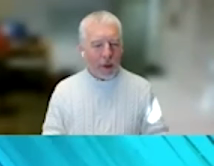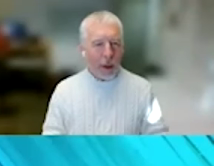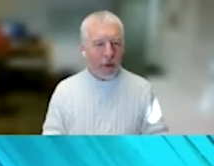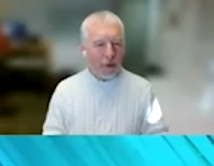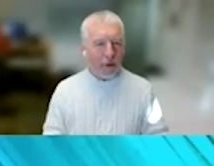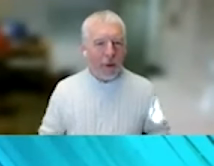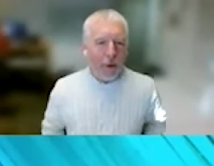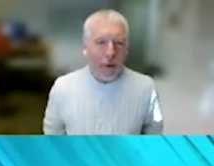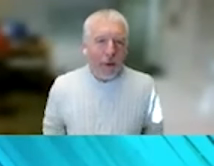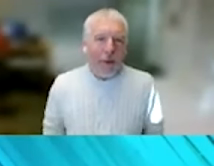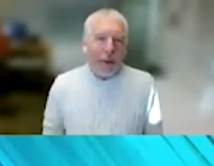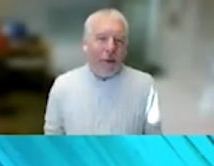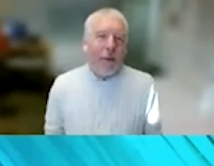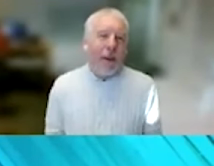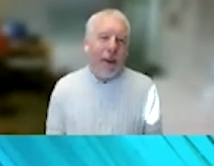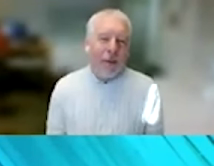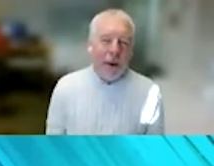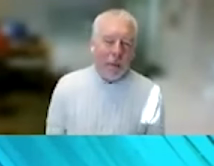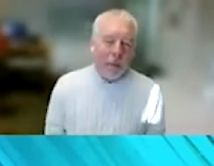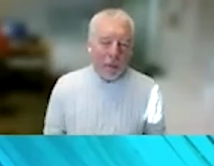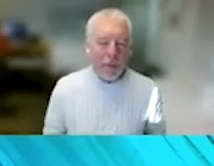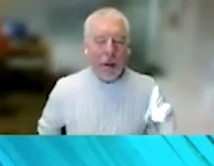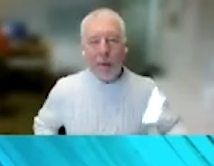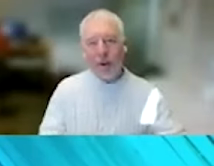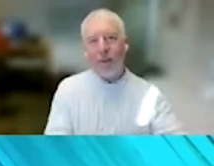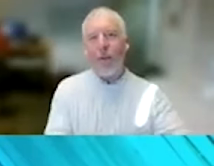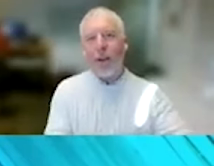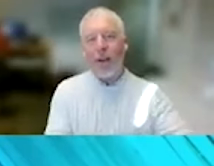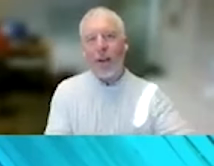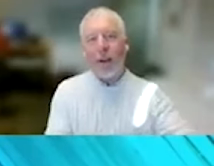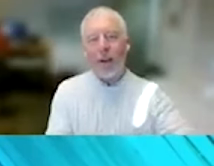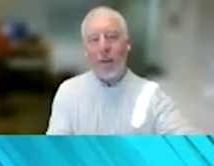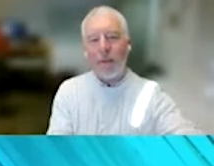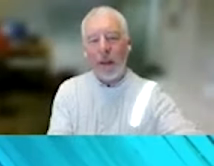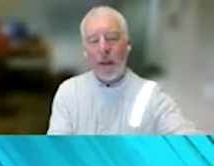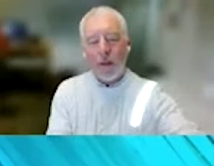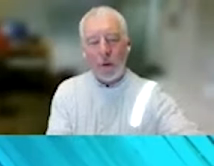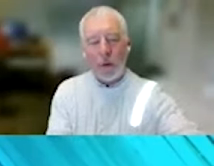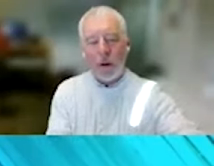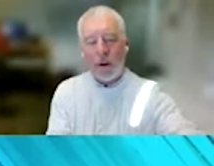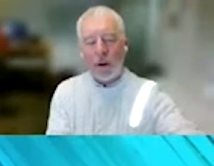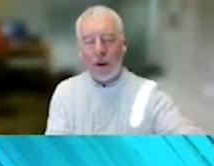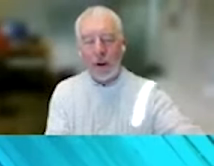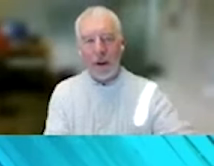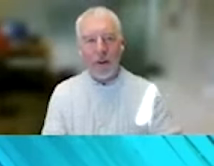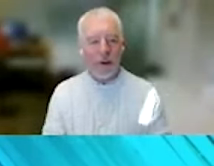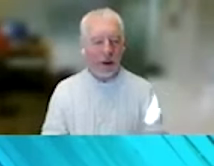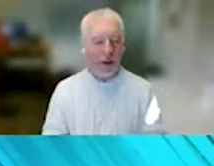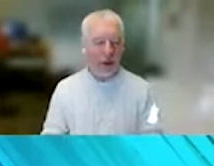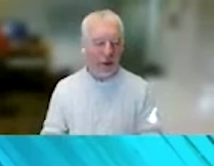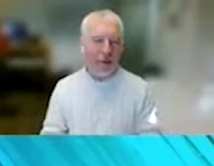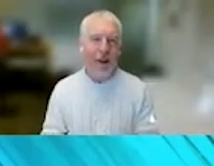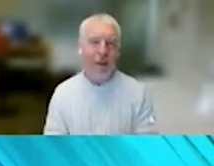So starting with captions. So this is accessibility that's become a lot more accessible lately. Voice